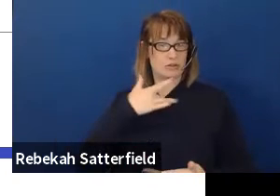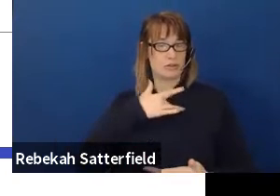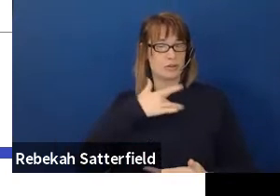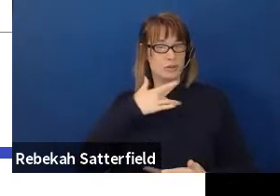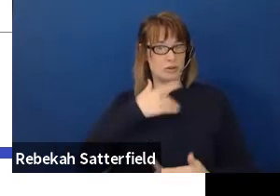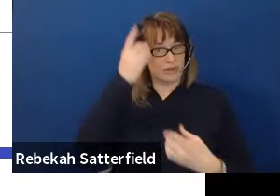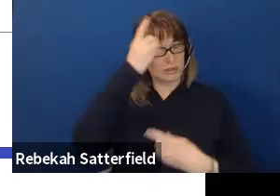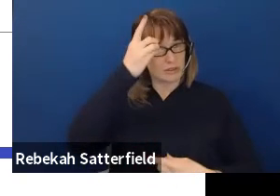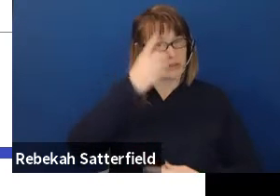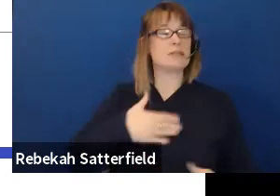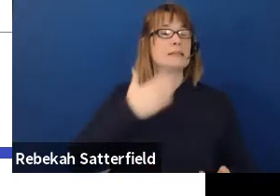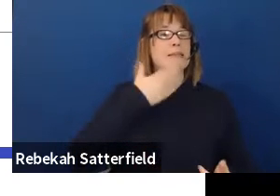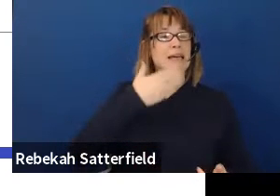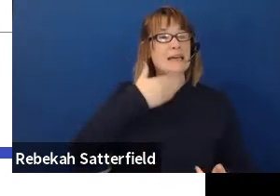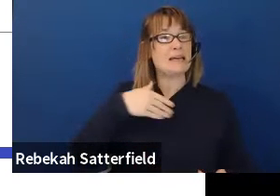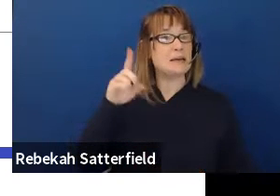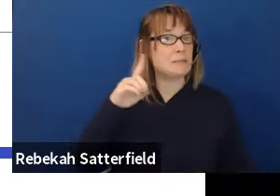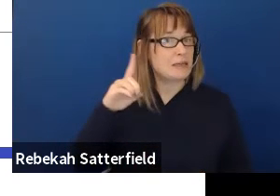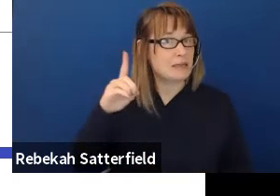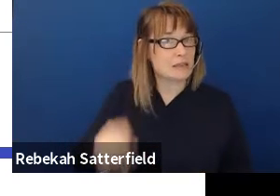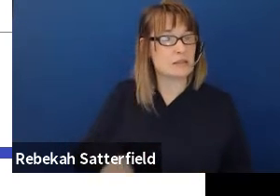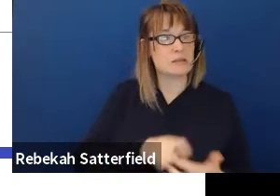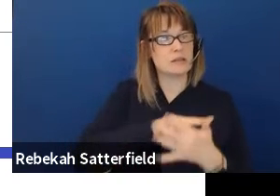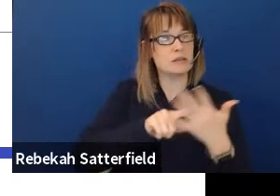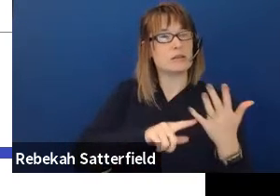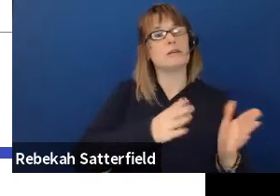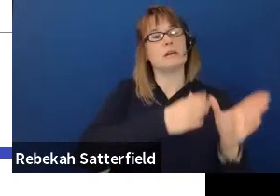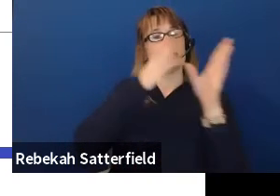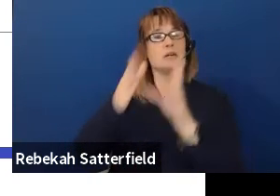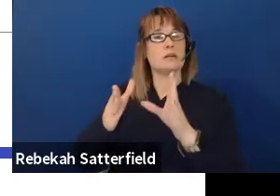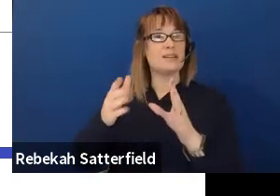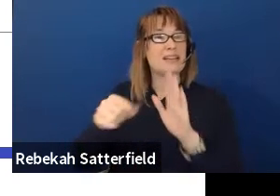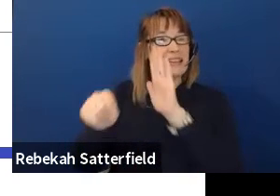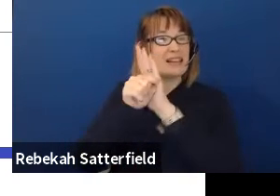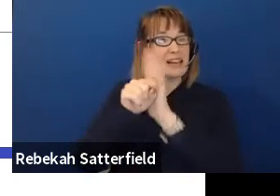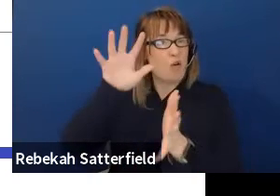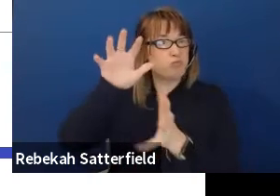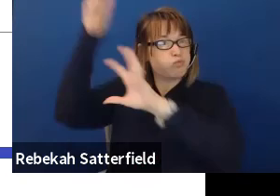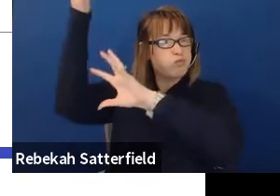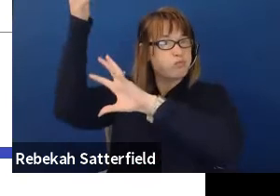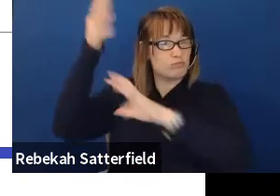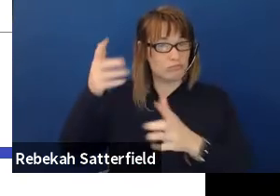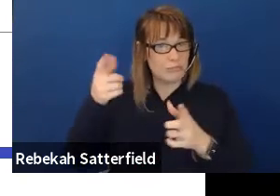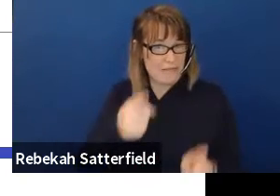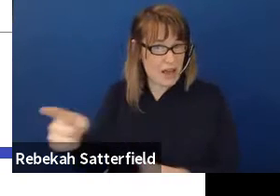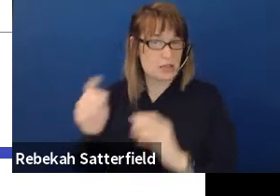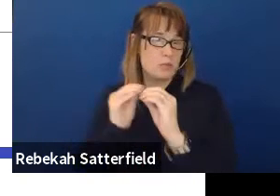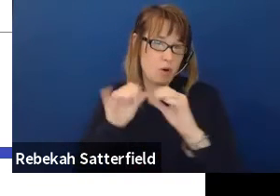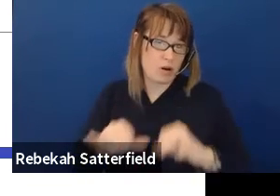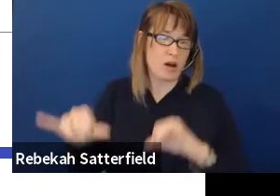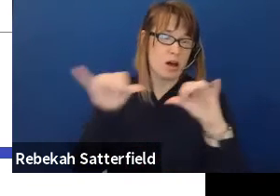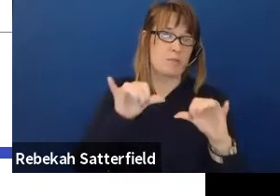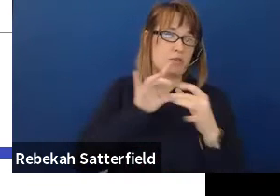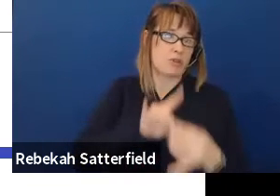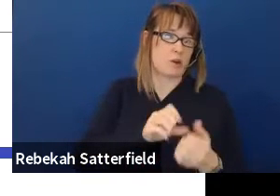and diabetes. Adverse events are more common among LEP patients, and